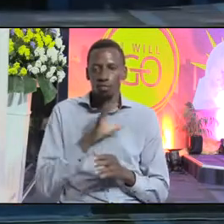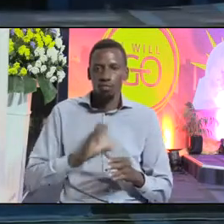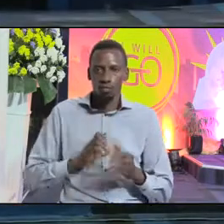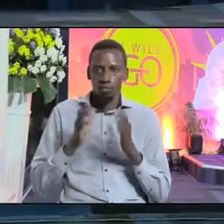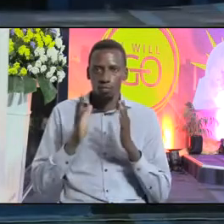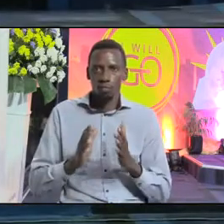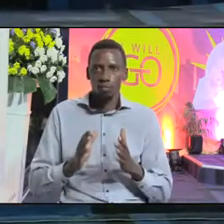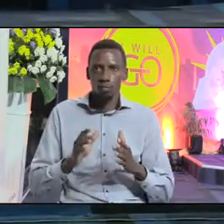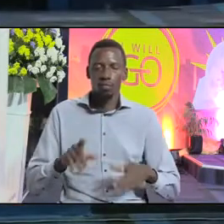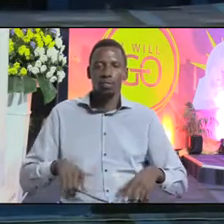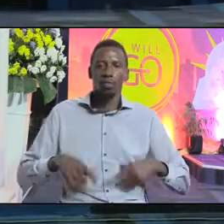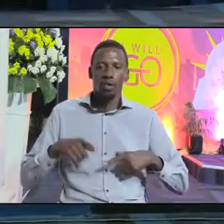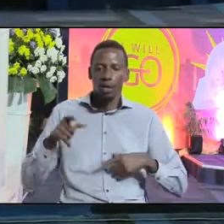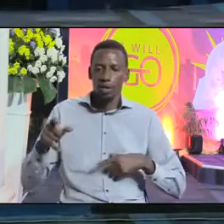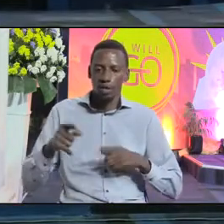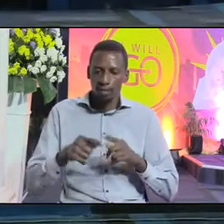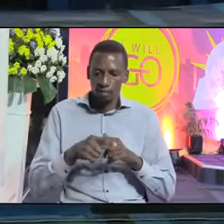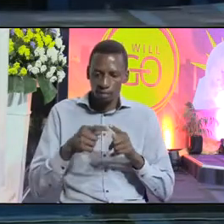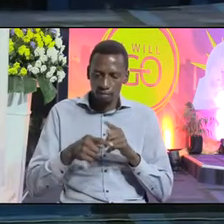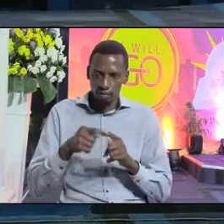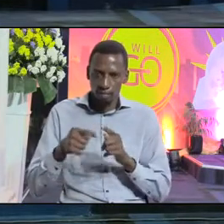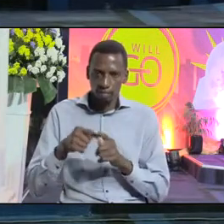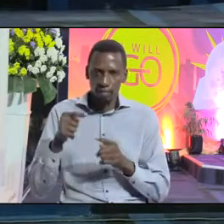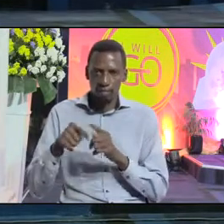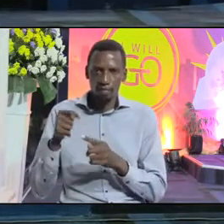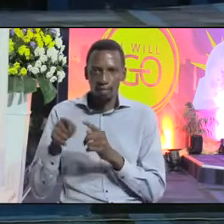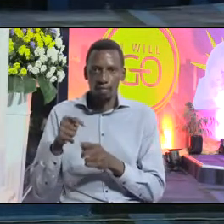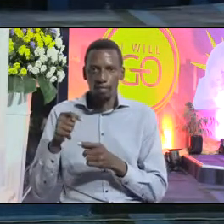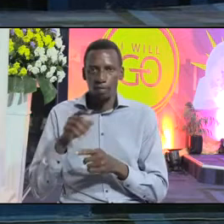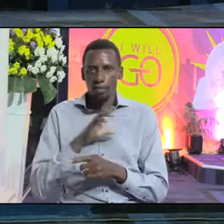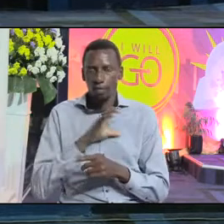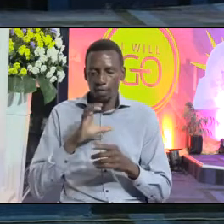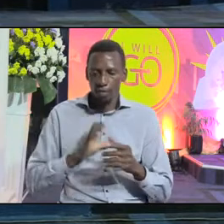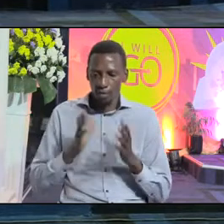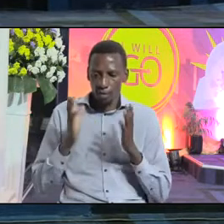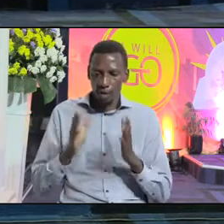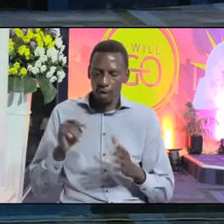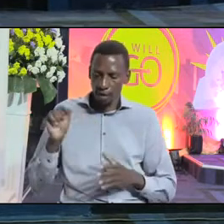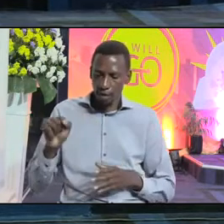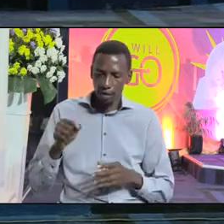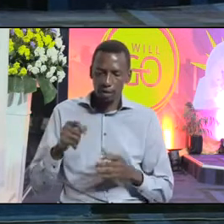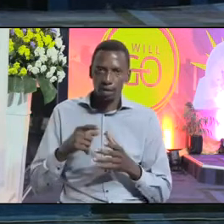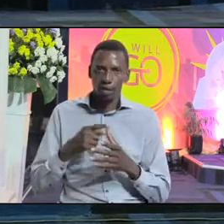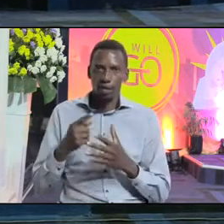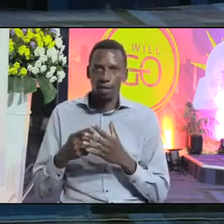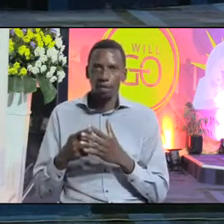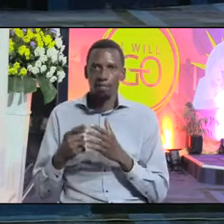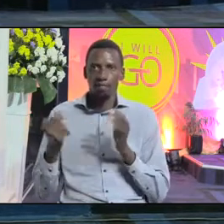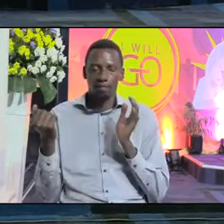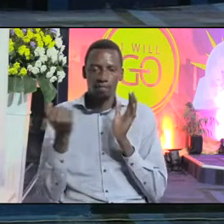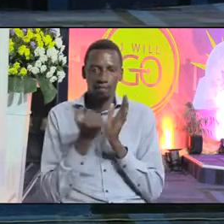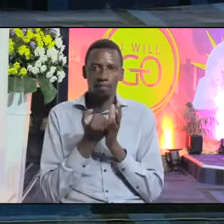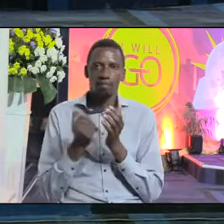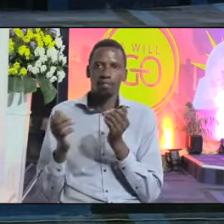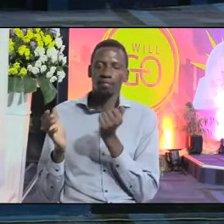not only persecuted Christians, but who crucified them and then lit